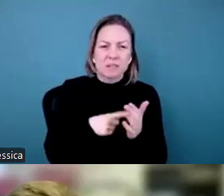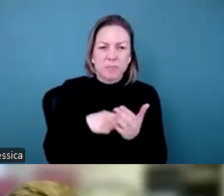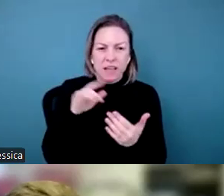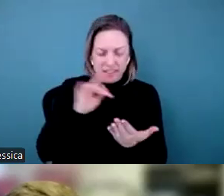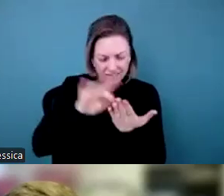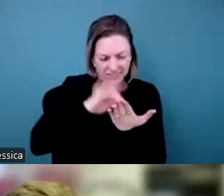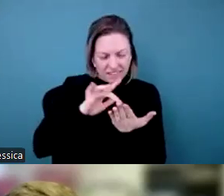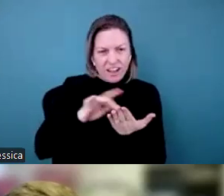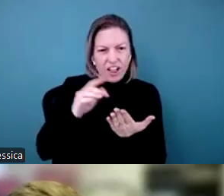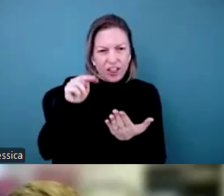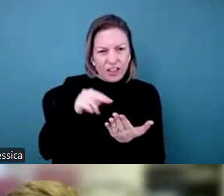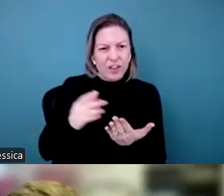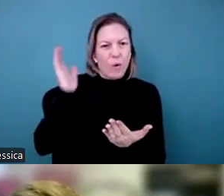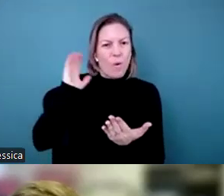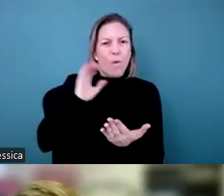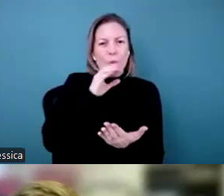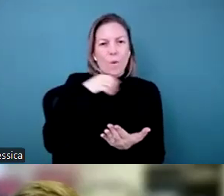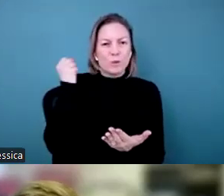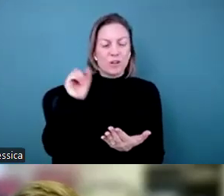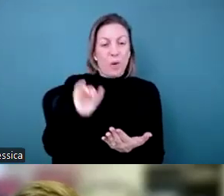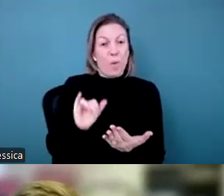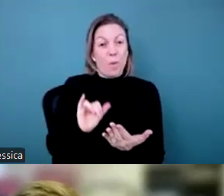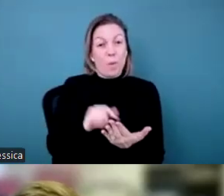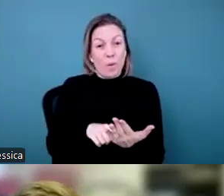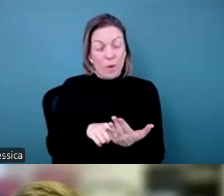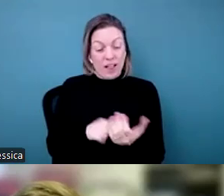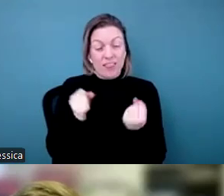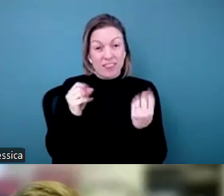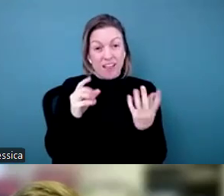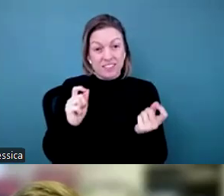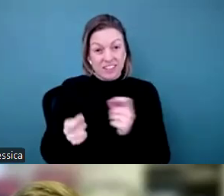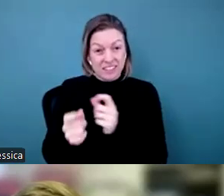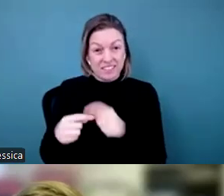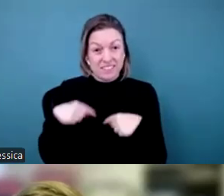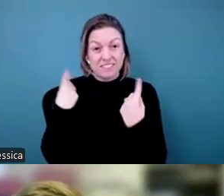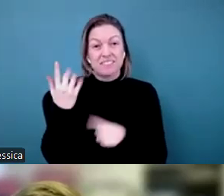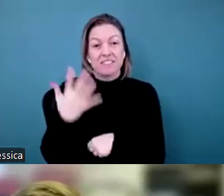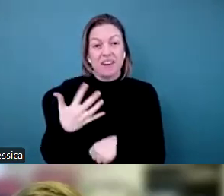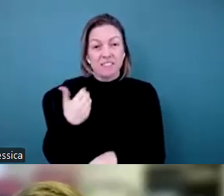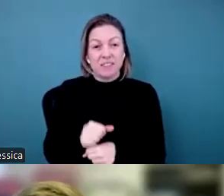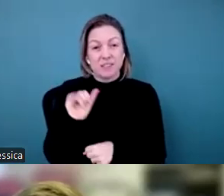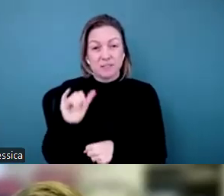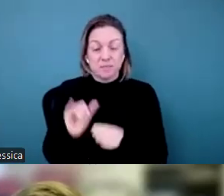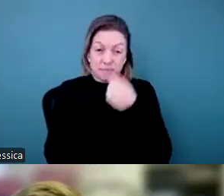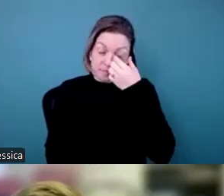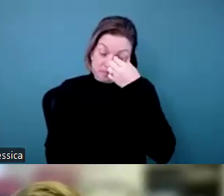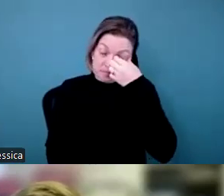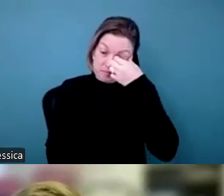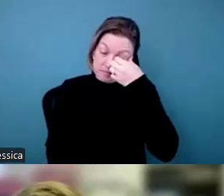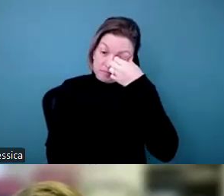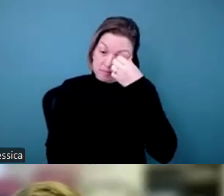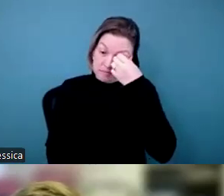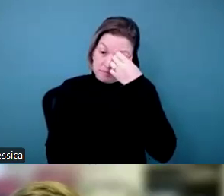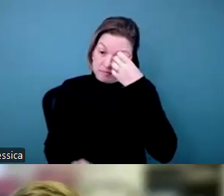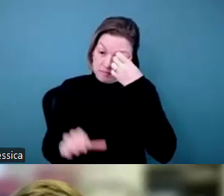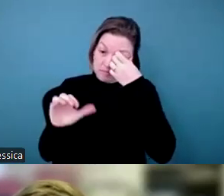And I'm wow, a lot has changed in the last 5 years. All right, we have